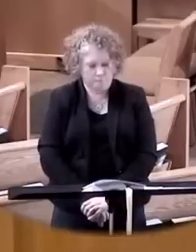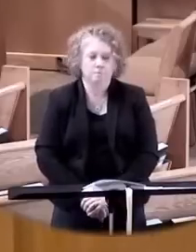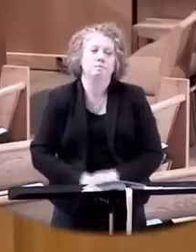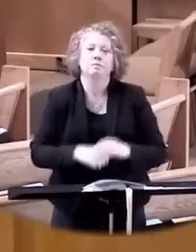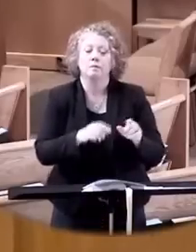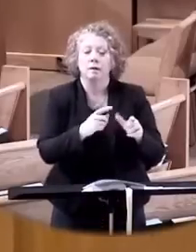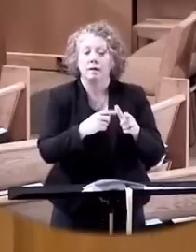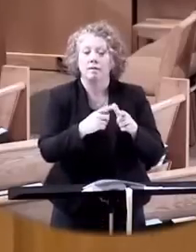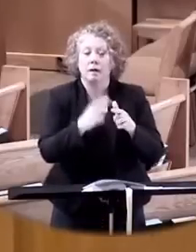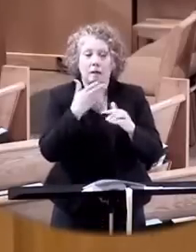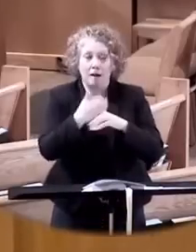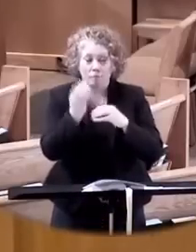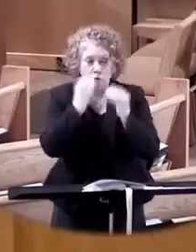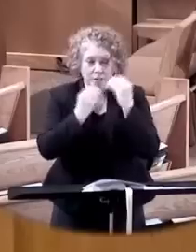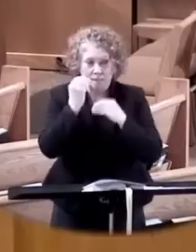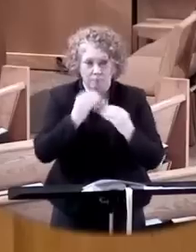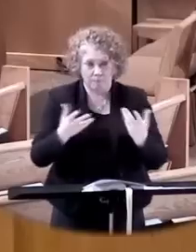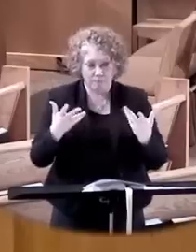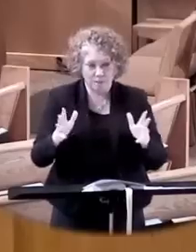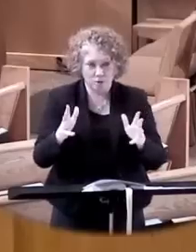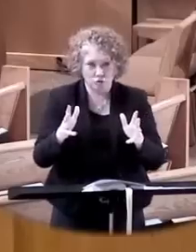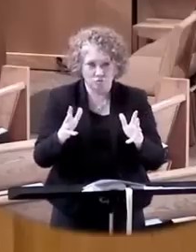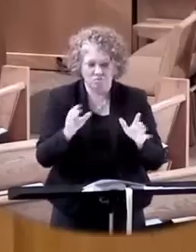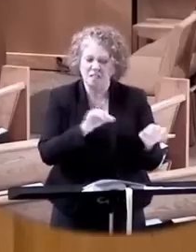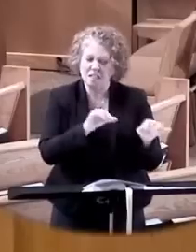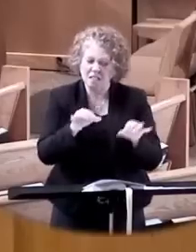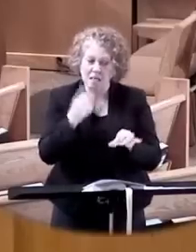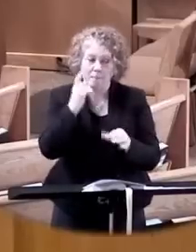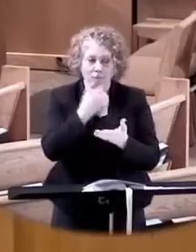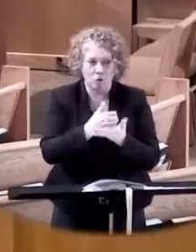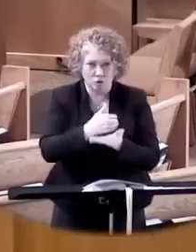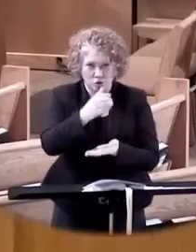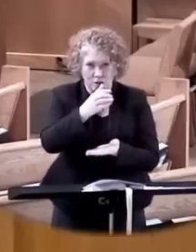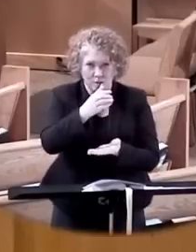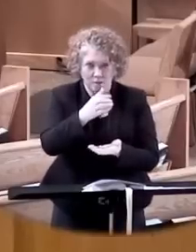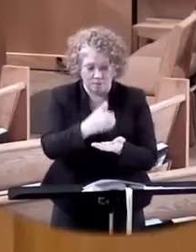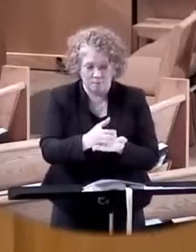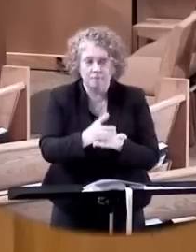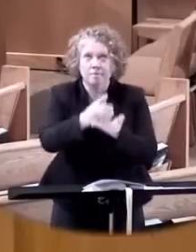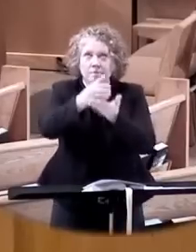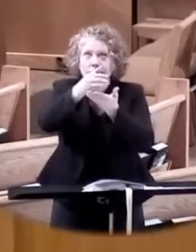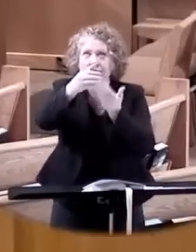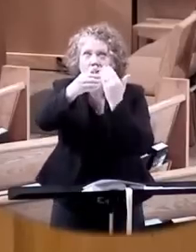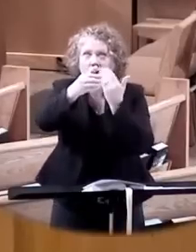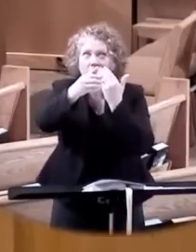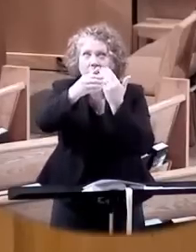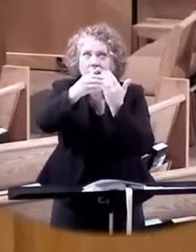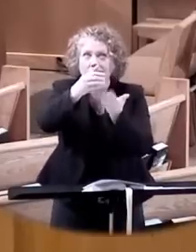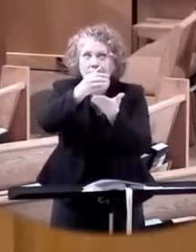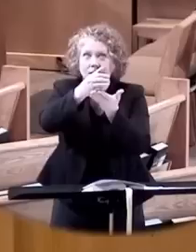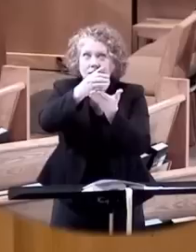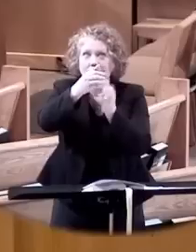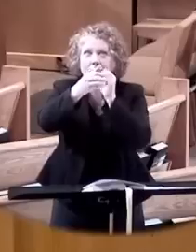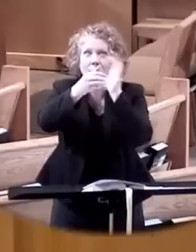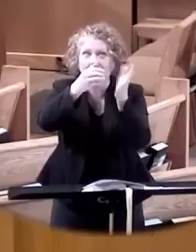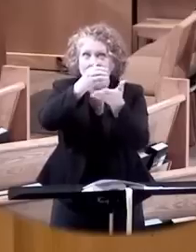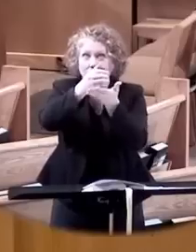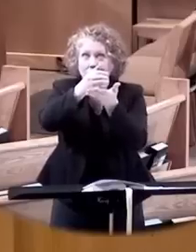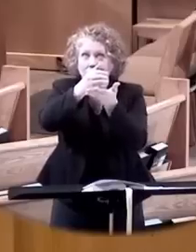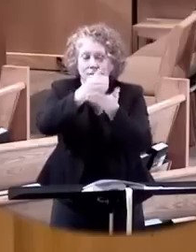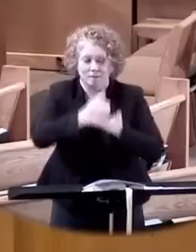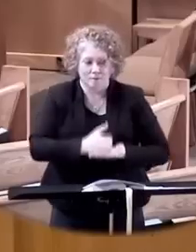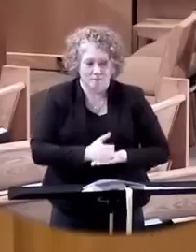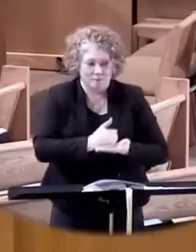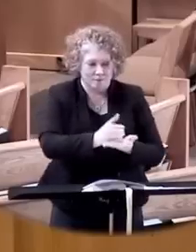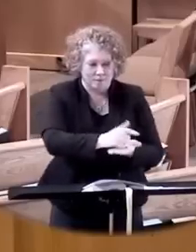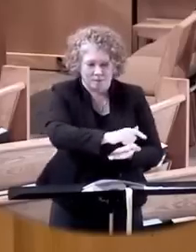In a similar way, when supper was ended, he took the chalice, and giving you thanks, he said the blessing, and